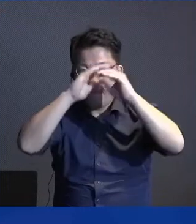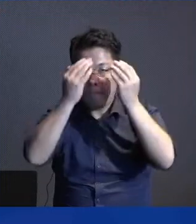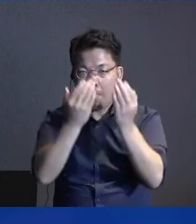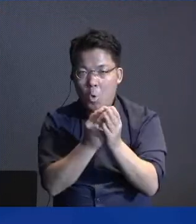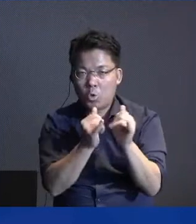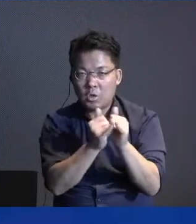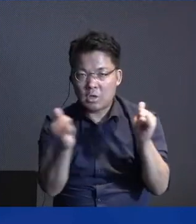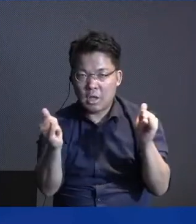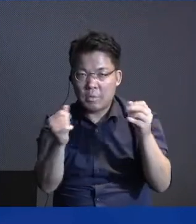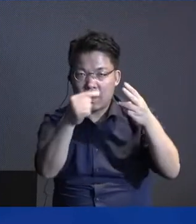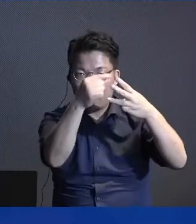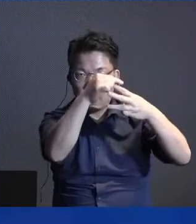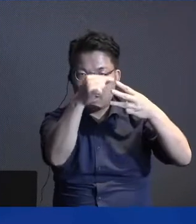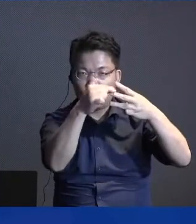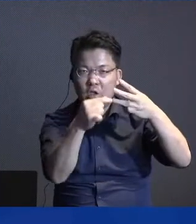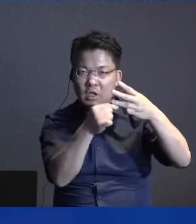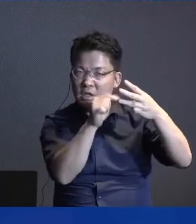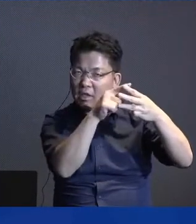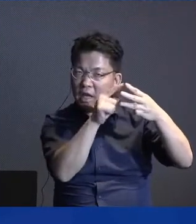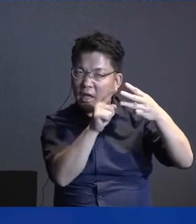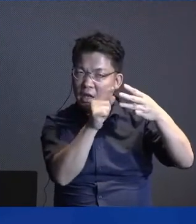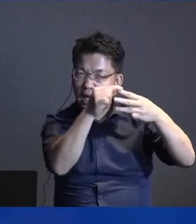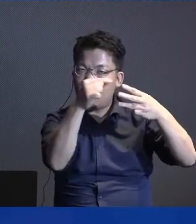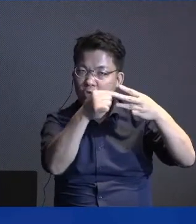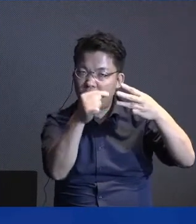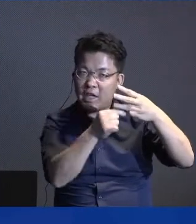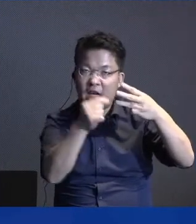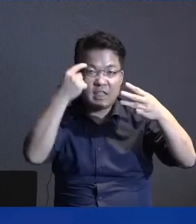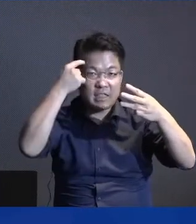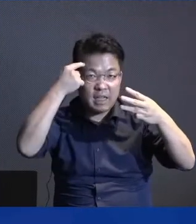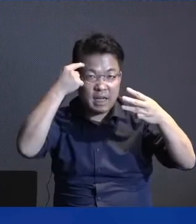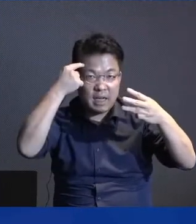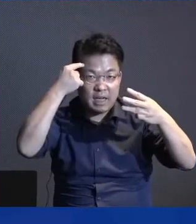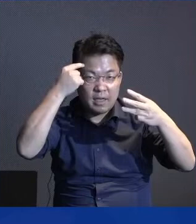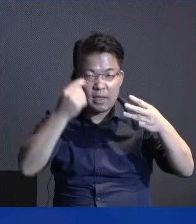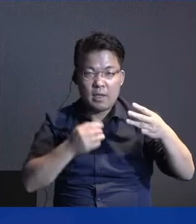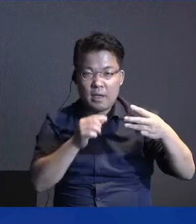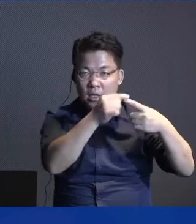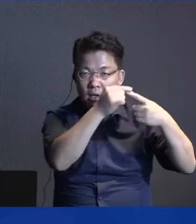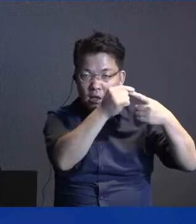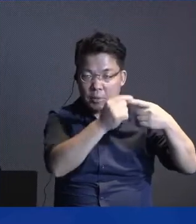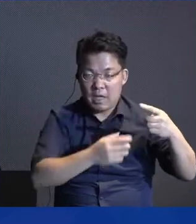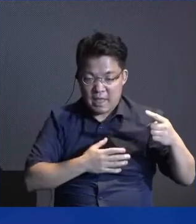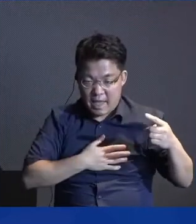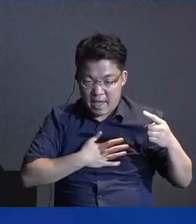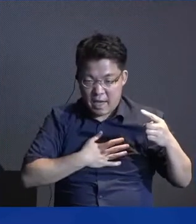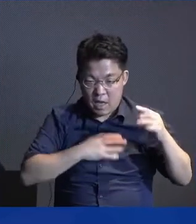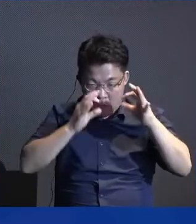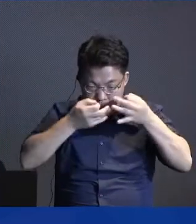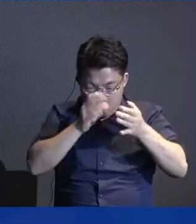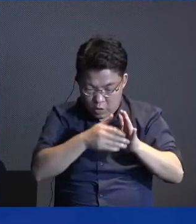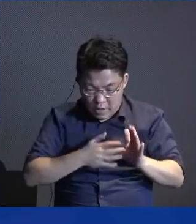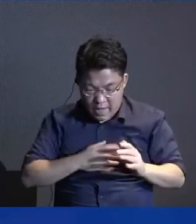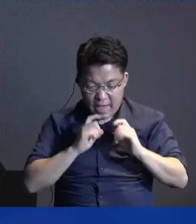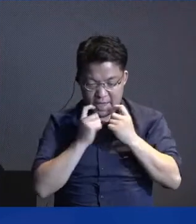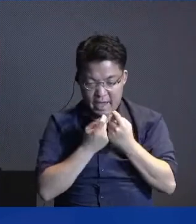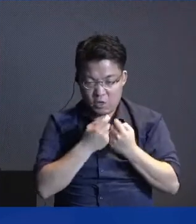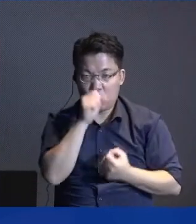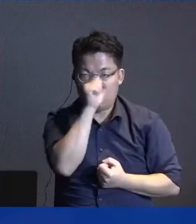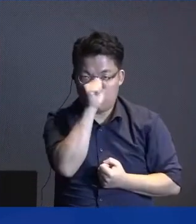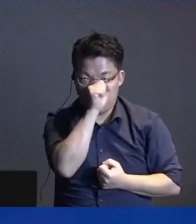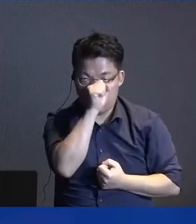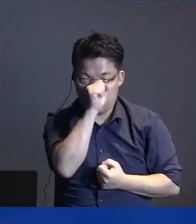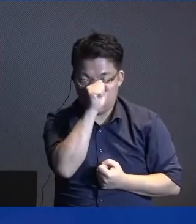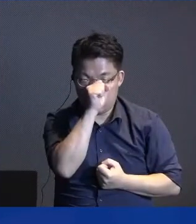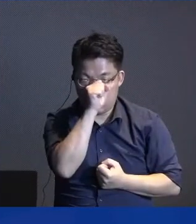One, that I feel good about myself. I feel good about the person,